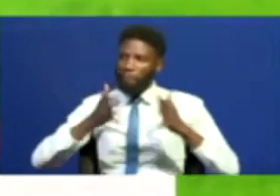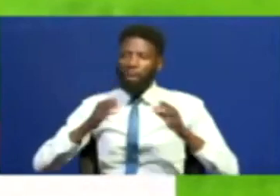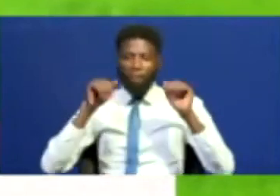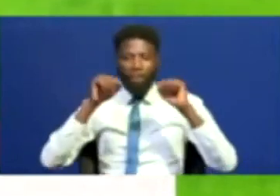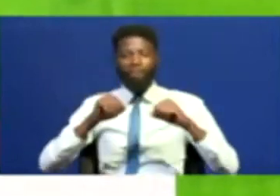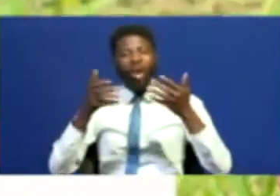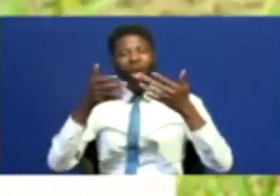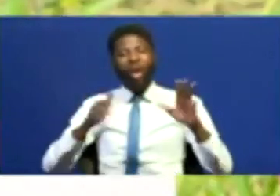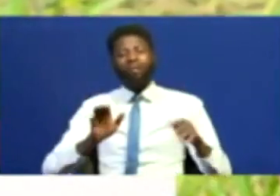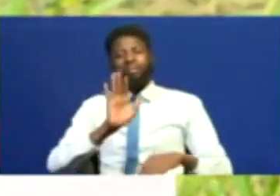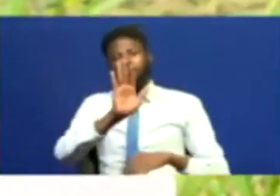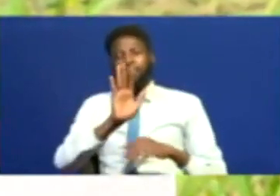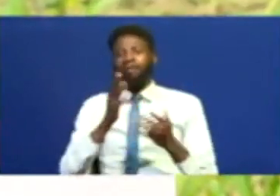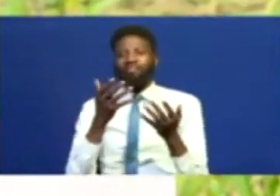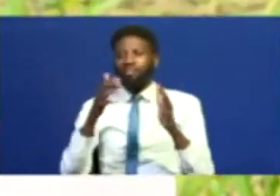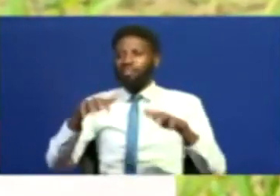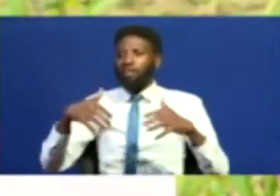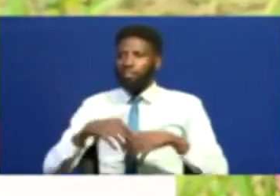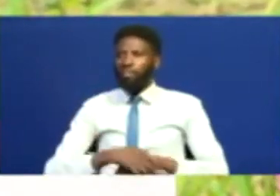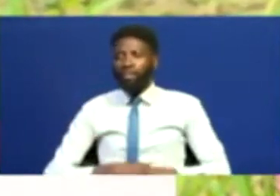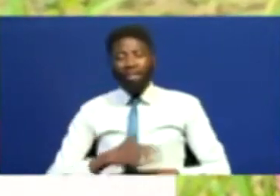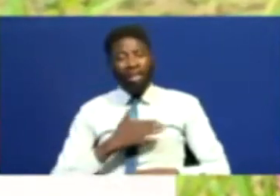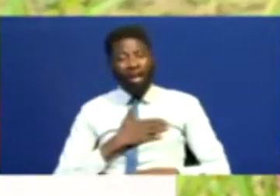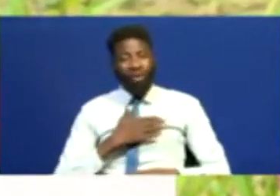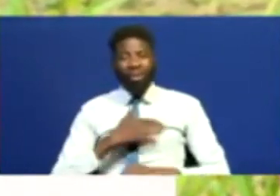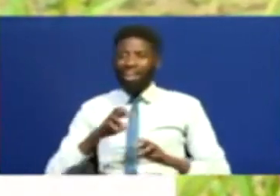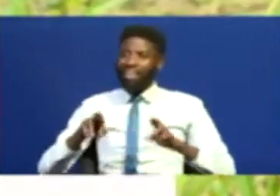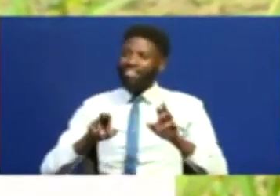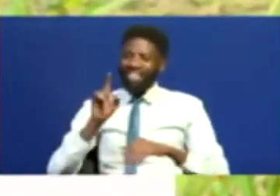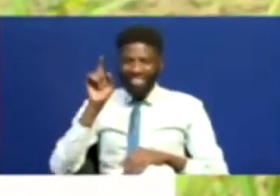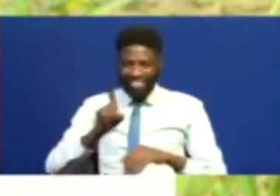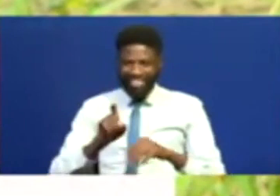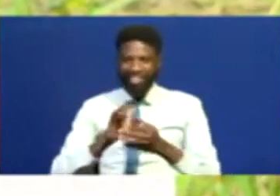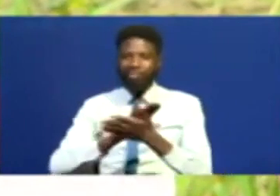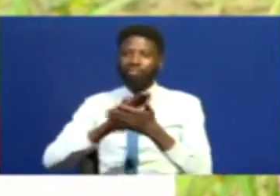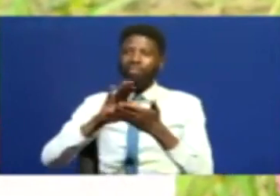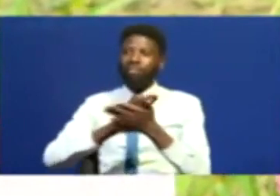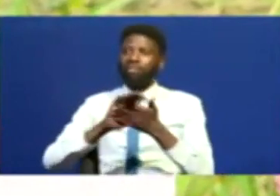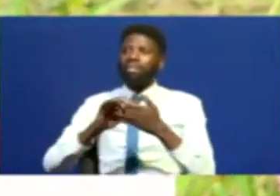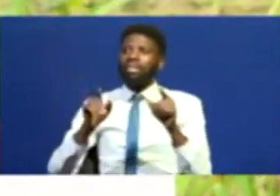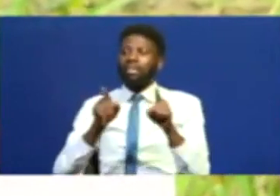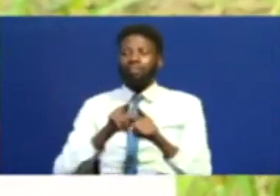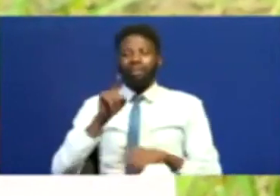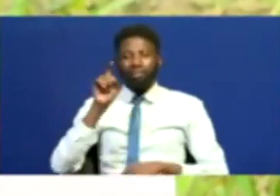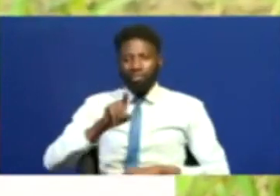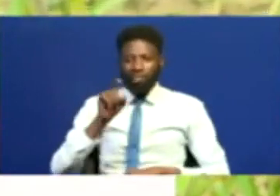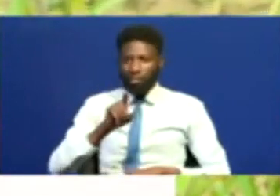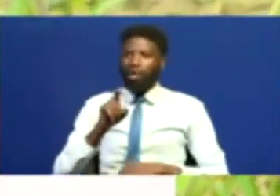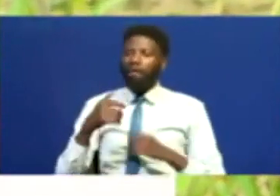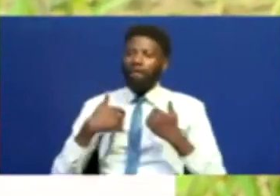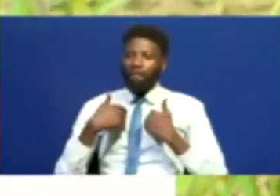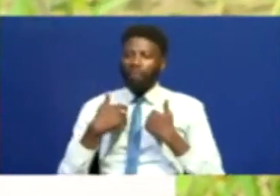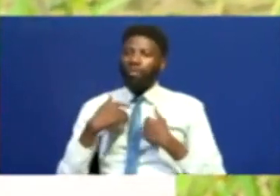may lose their crop. All our mainstream rivers should be desilted, and again, the outlet pump procurement is inevitable. Let it be